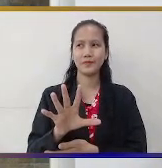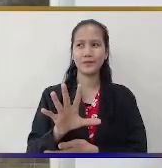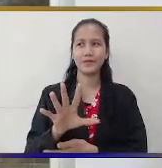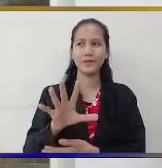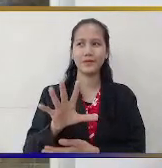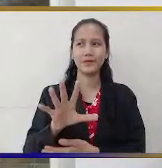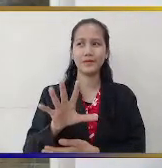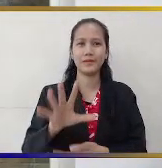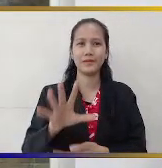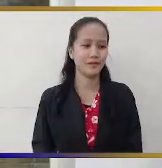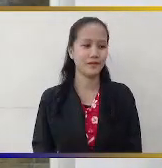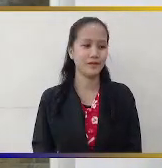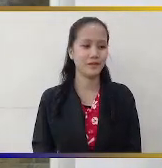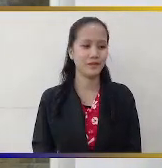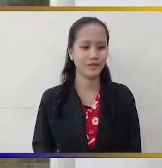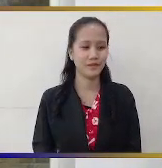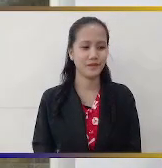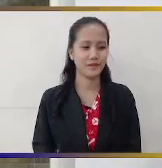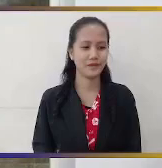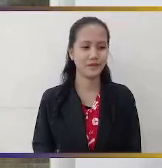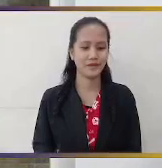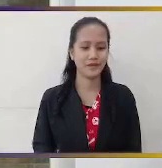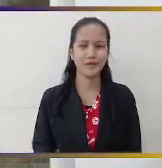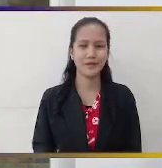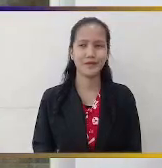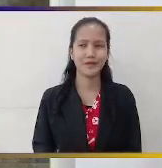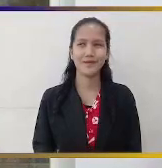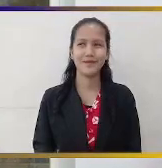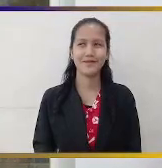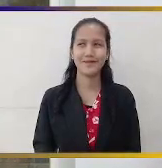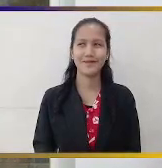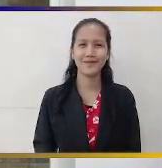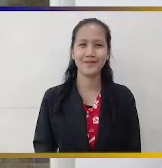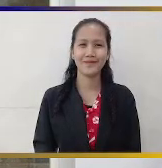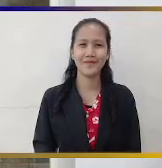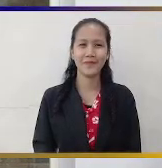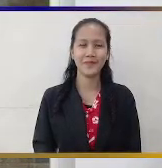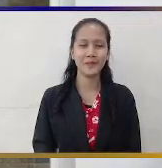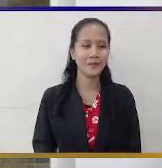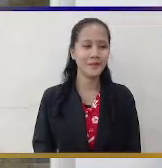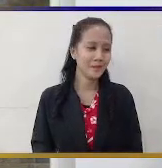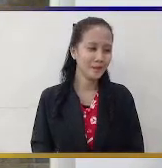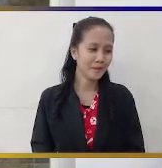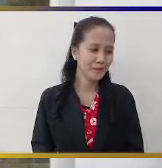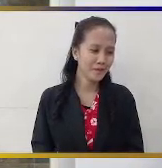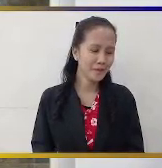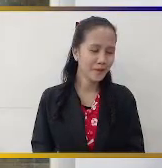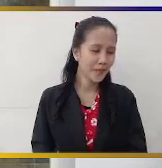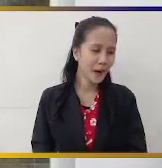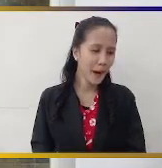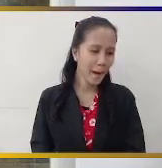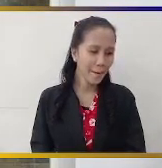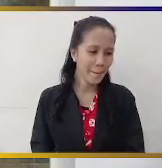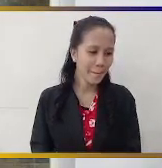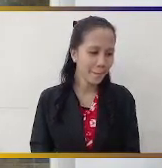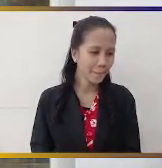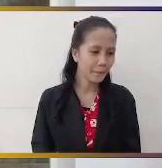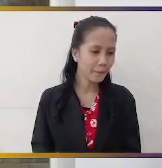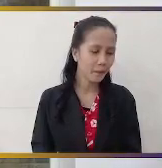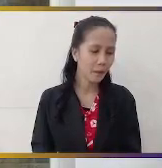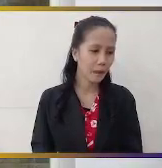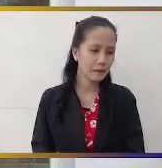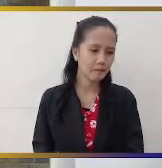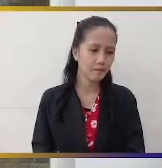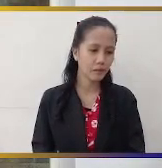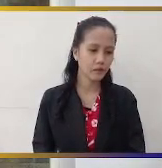just wipe it off. Amen. Just wipe the nosebleed. If I speak in Tagalog, just wipe the blood out of your ears. Amen. And